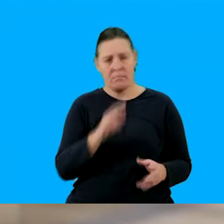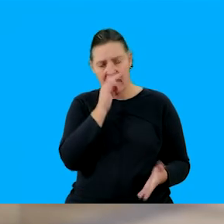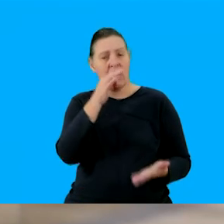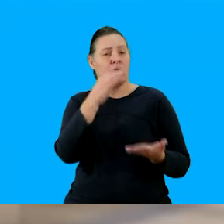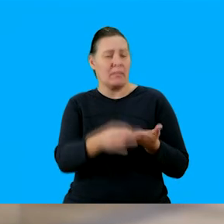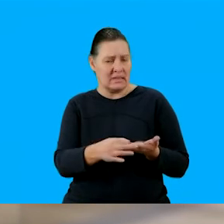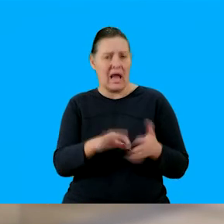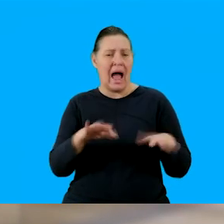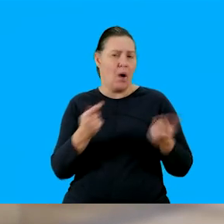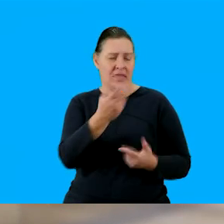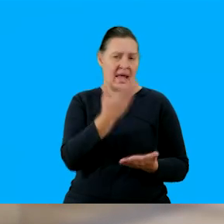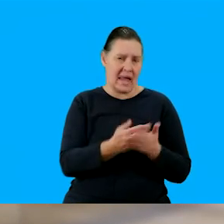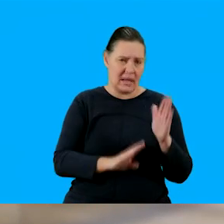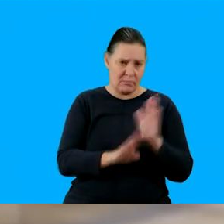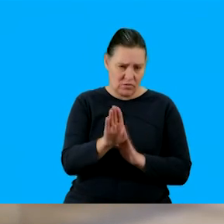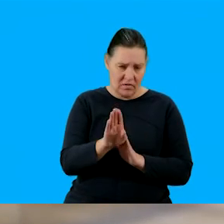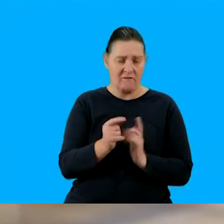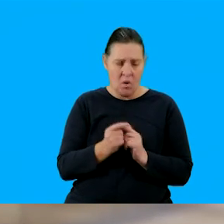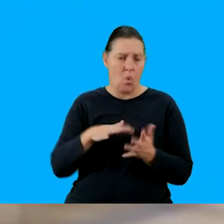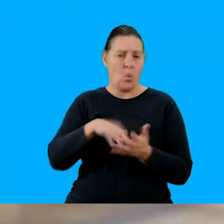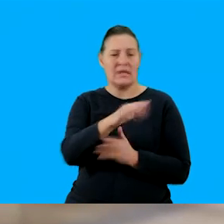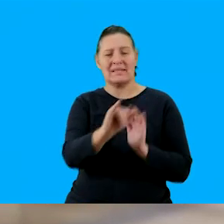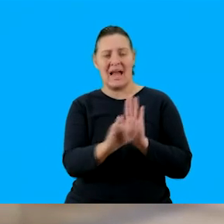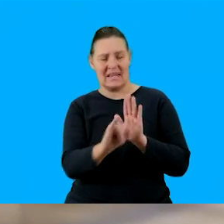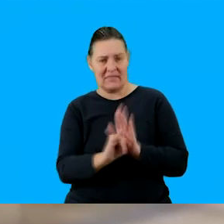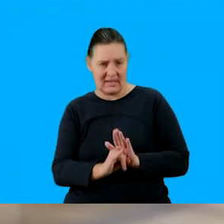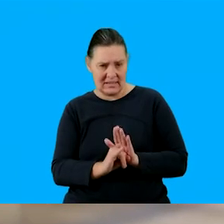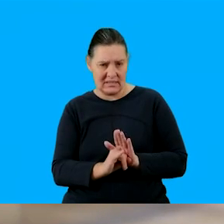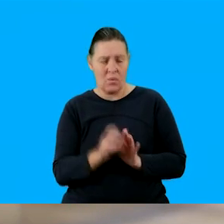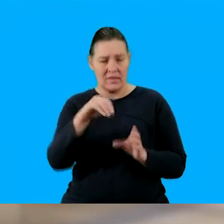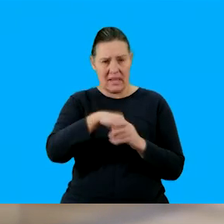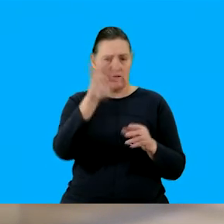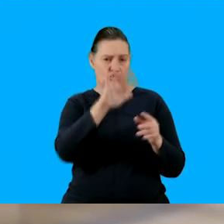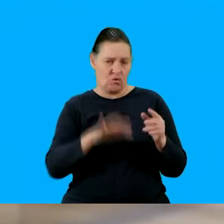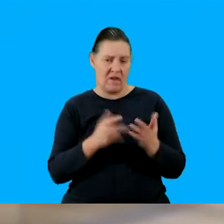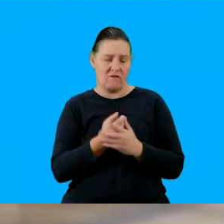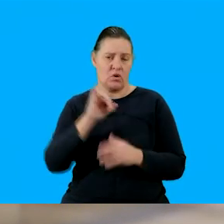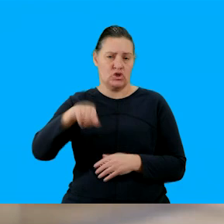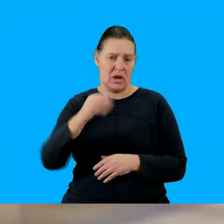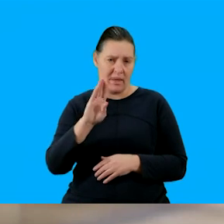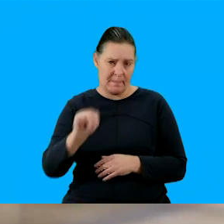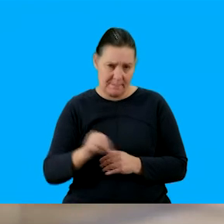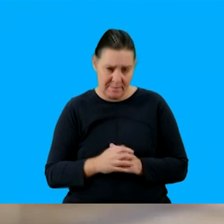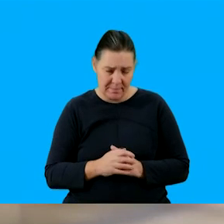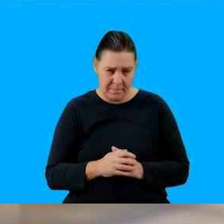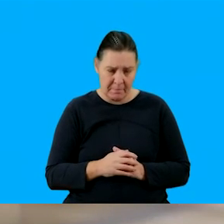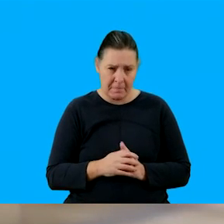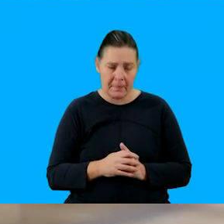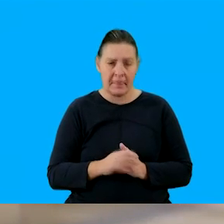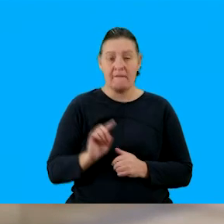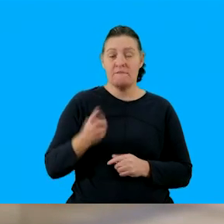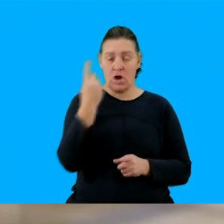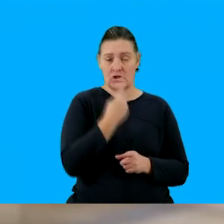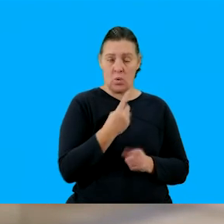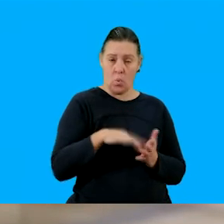to recommend areas of improvement for the weaknesses that we have identified in the scenario for Jabulani's business.